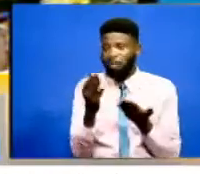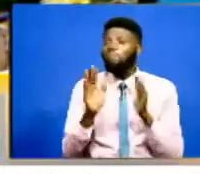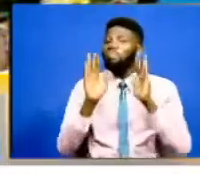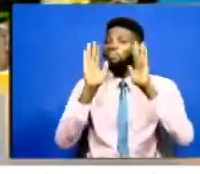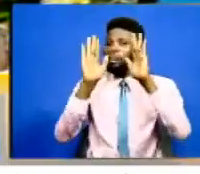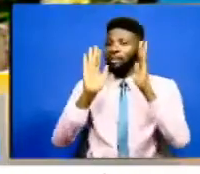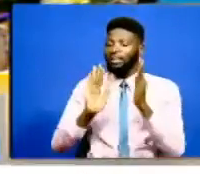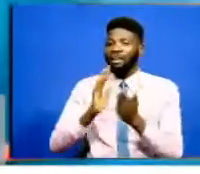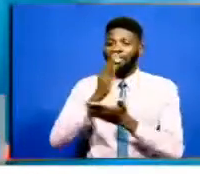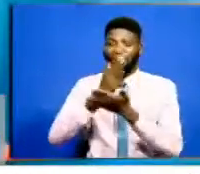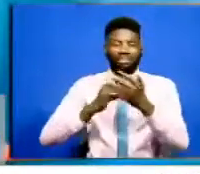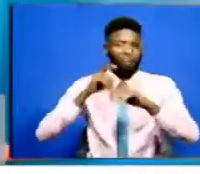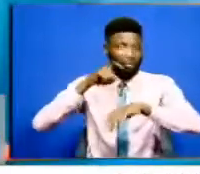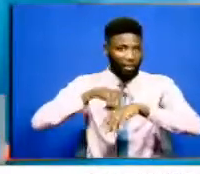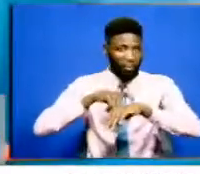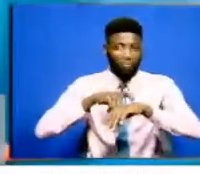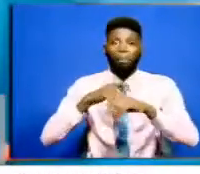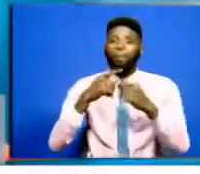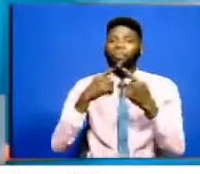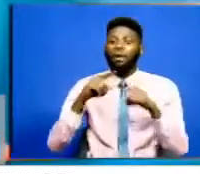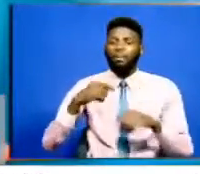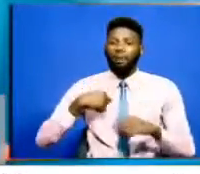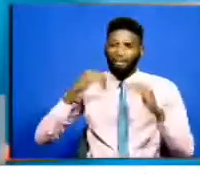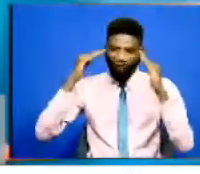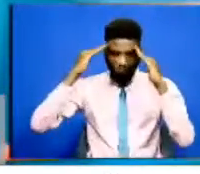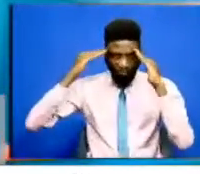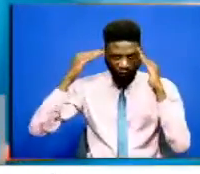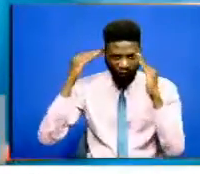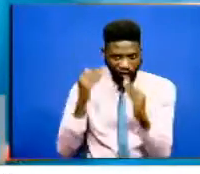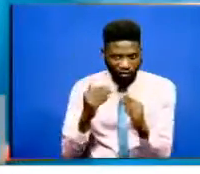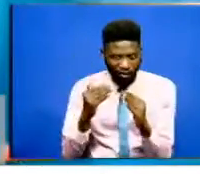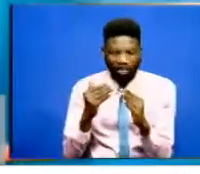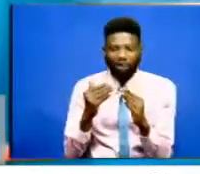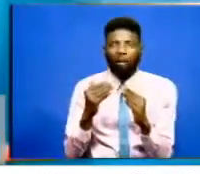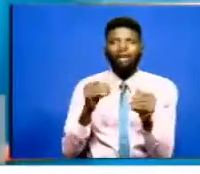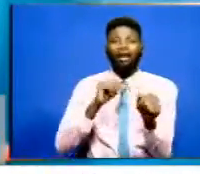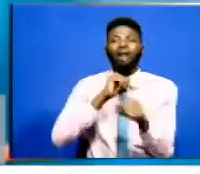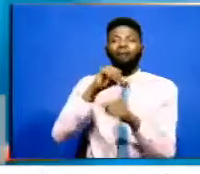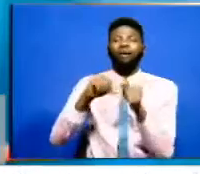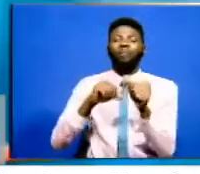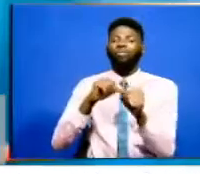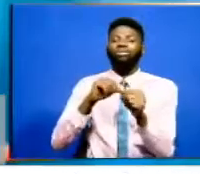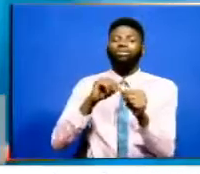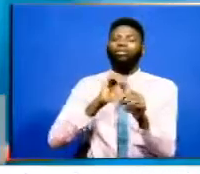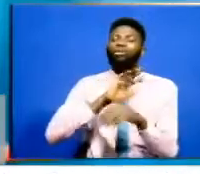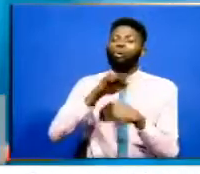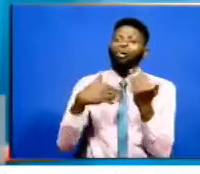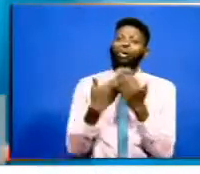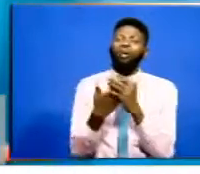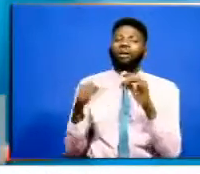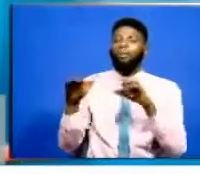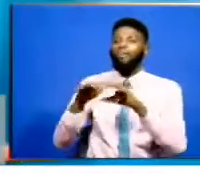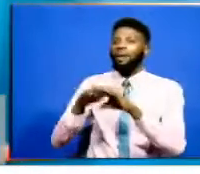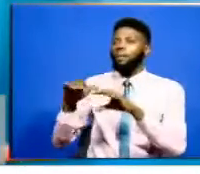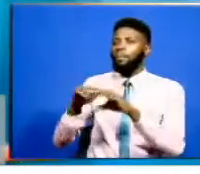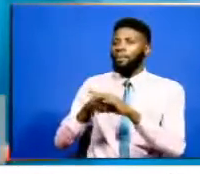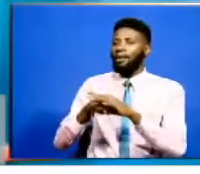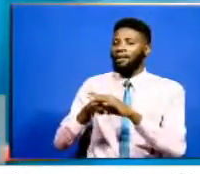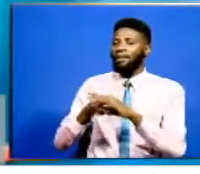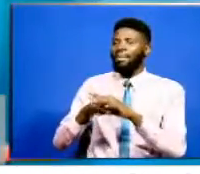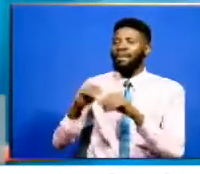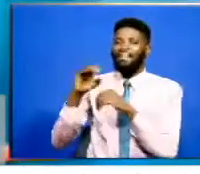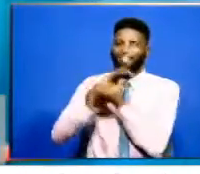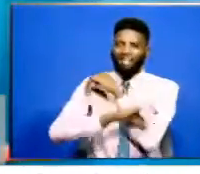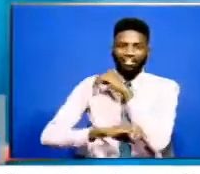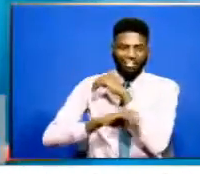point, I'm more focused about having all the member states really making progress on